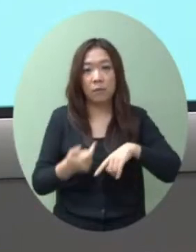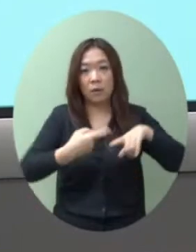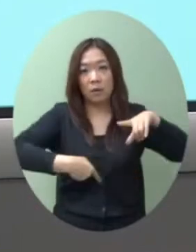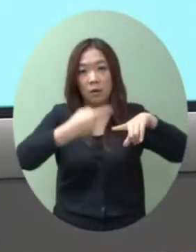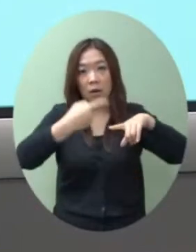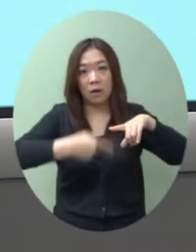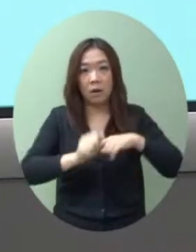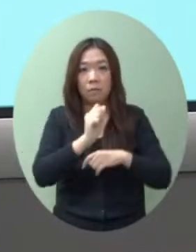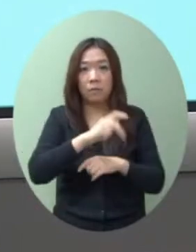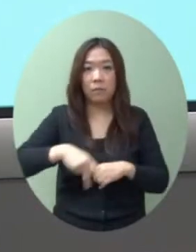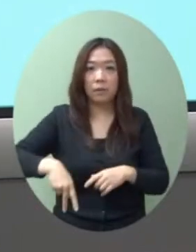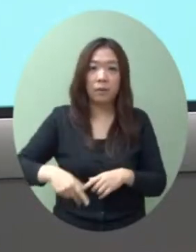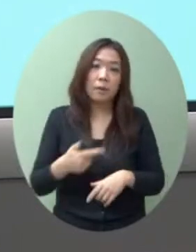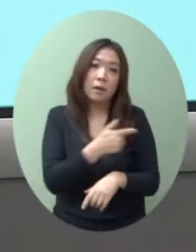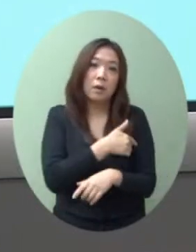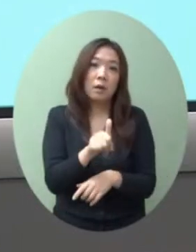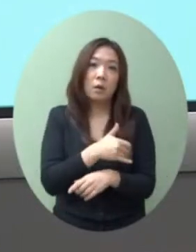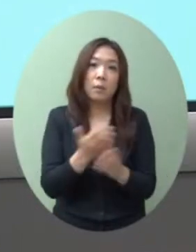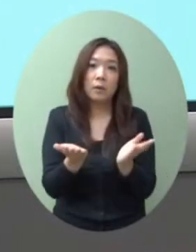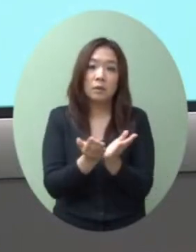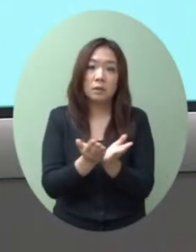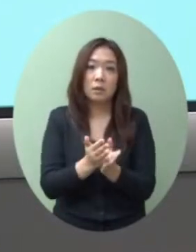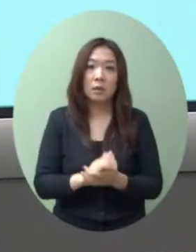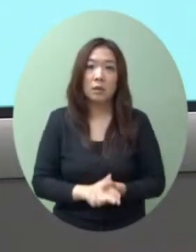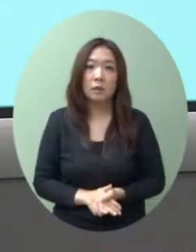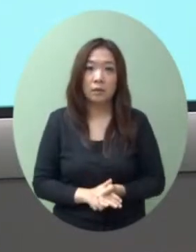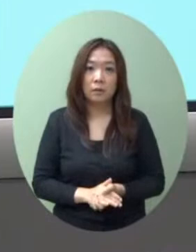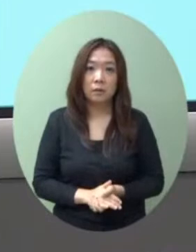strengthened the functions of the Leap Home Safe app.